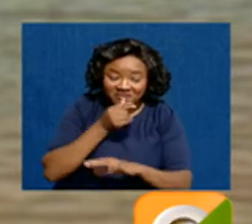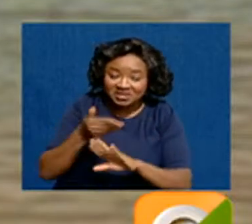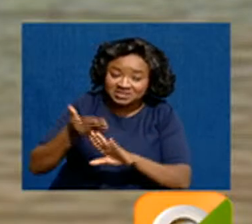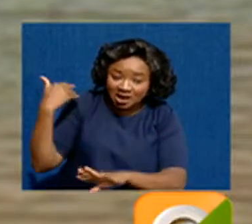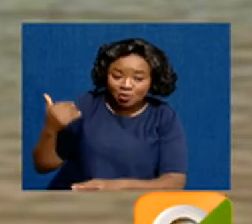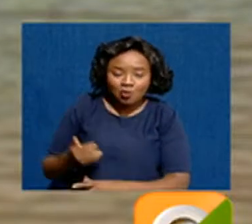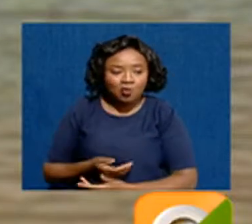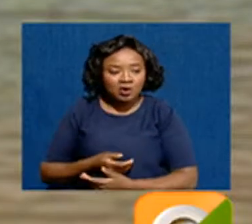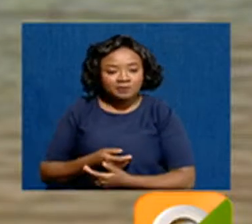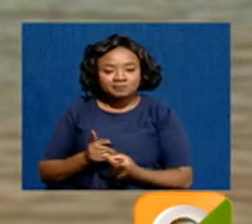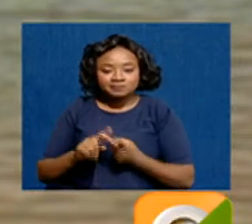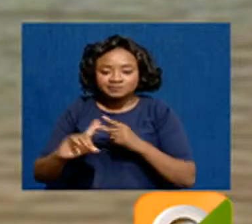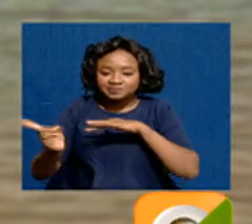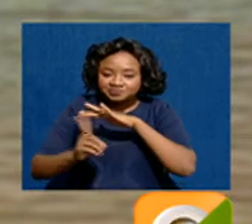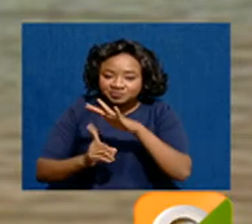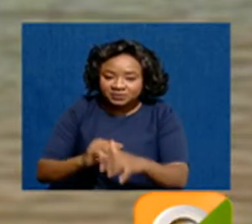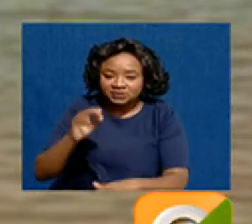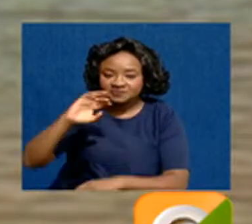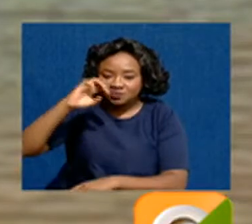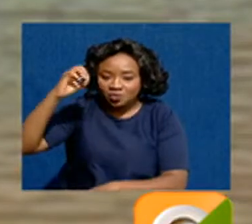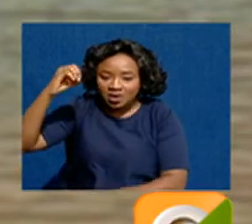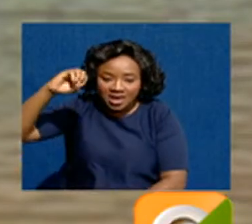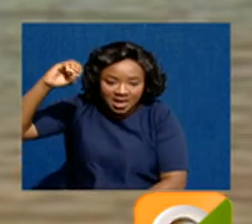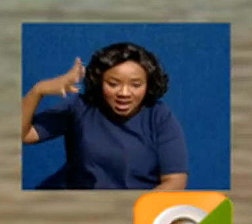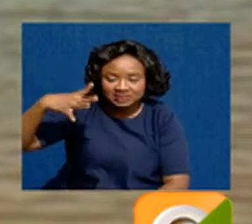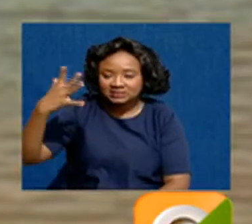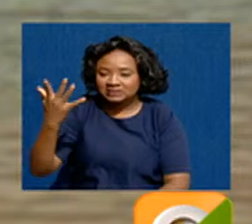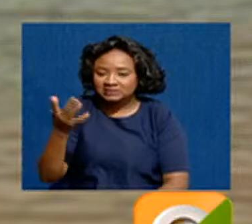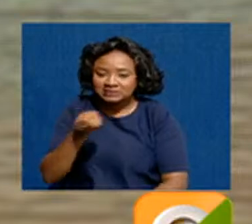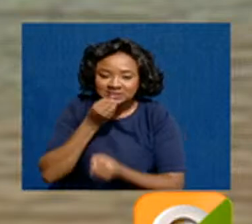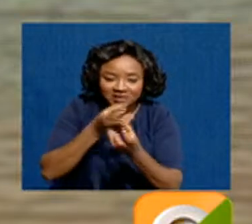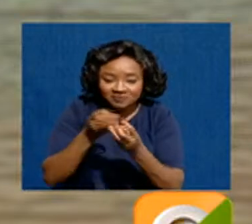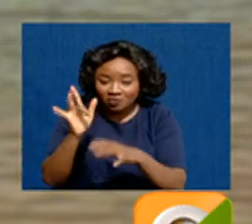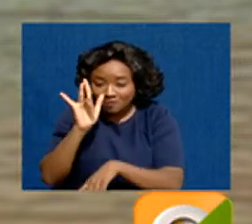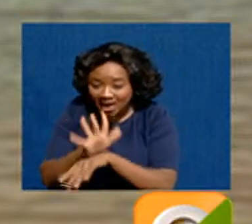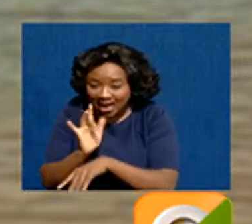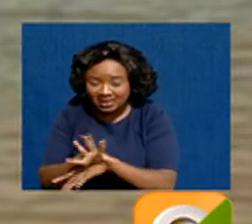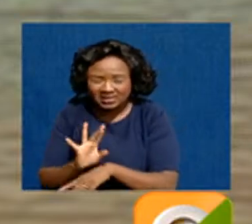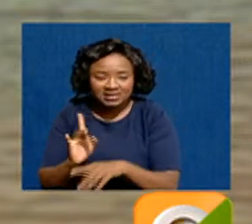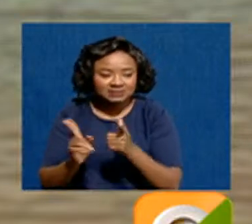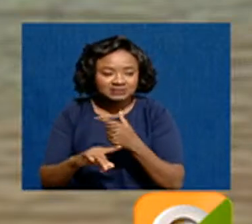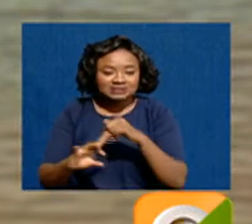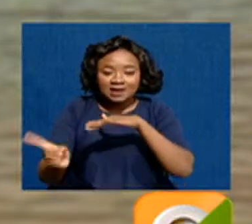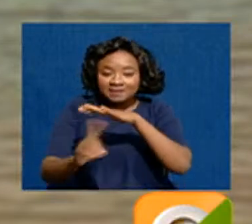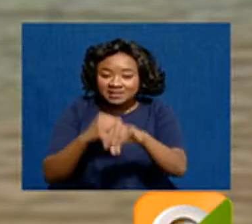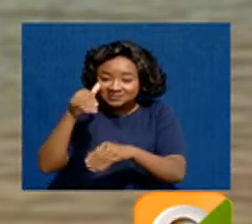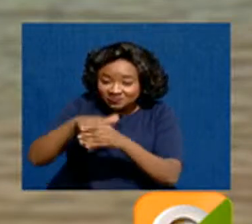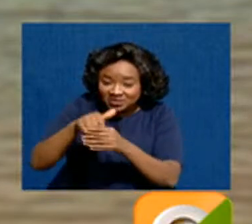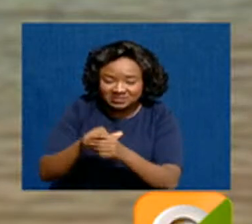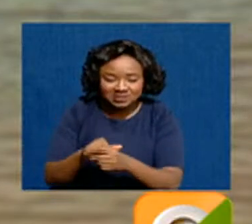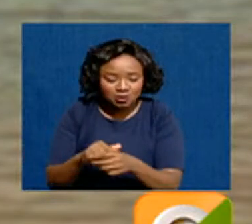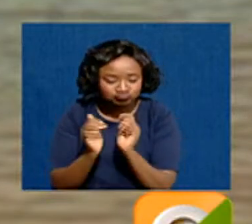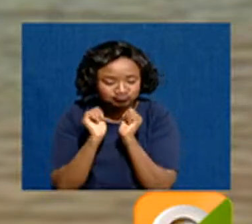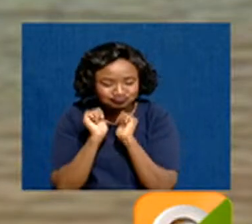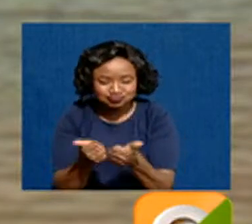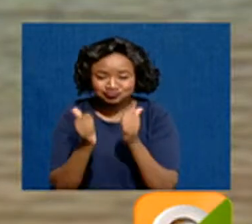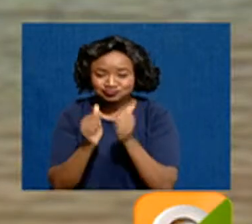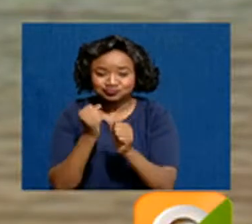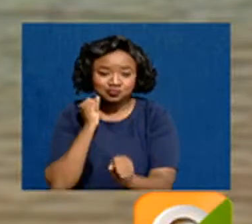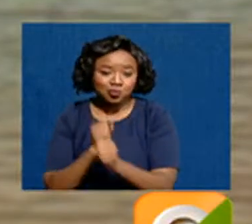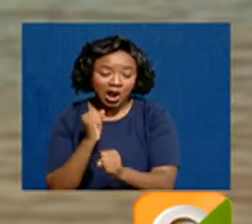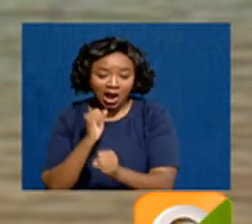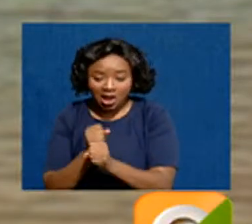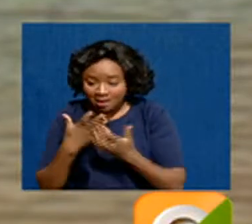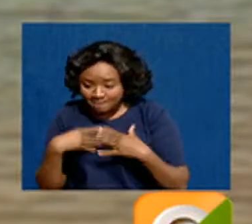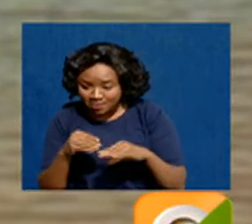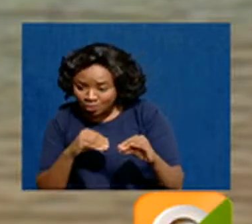The Minister of Energy issued the directives early. The Minister of Interior did a very good job to make sure that people are moved.